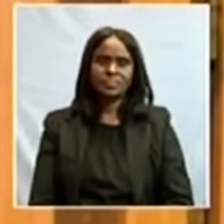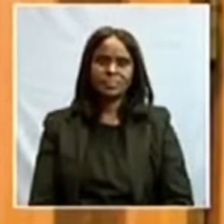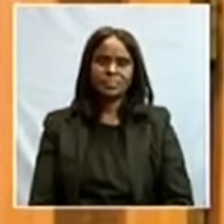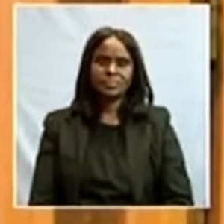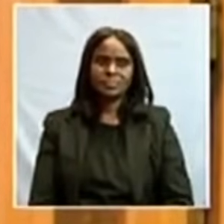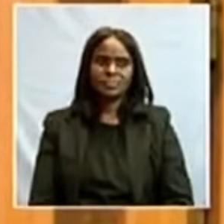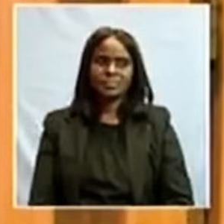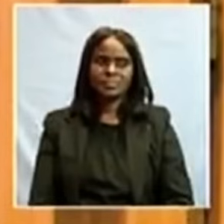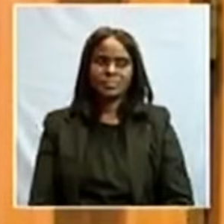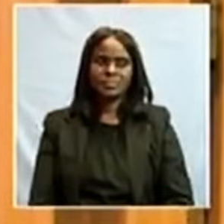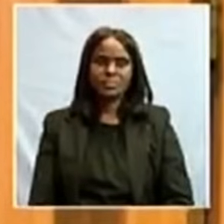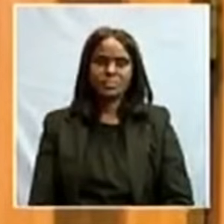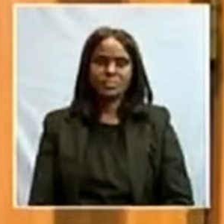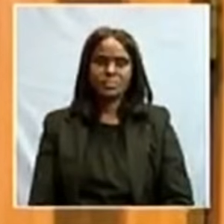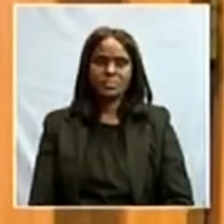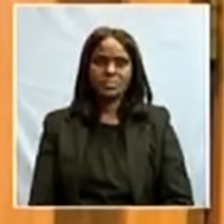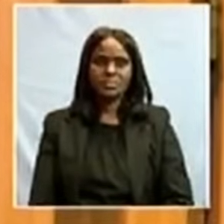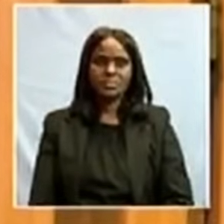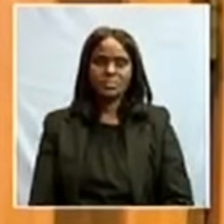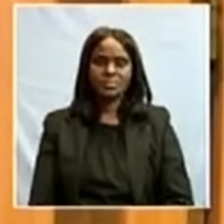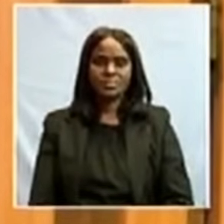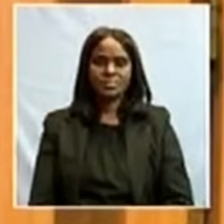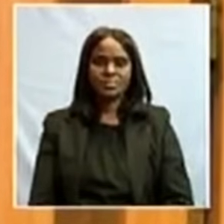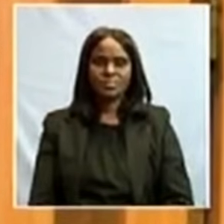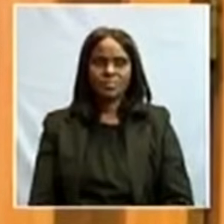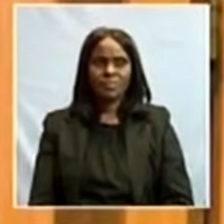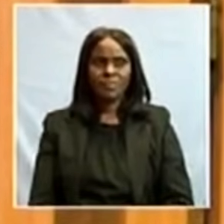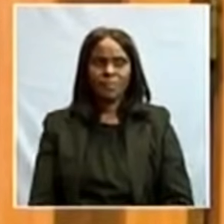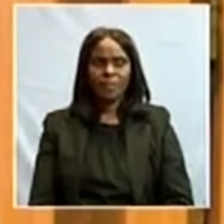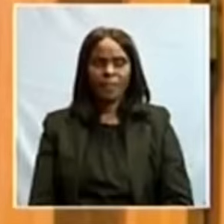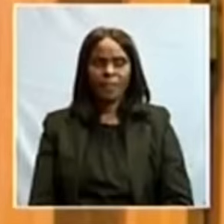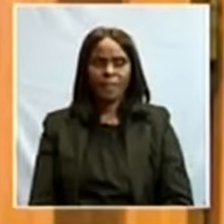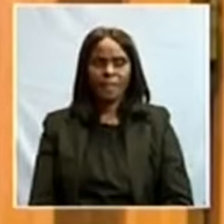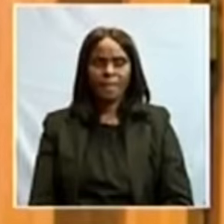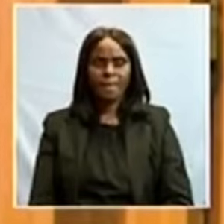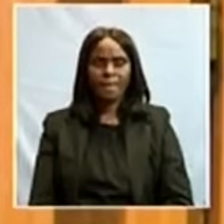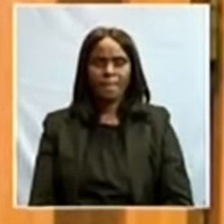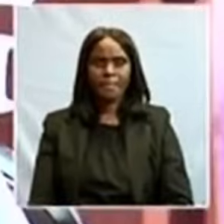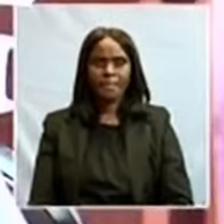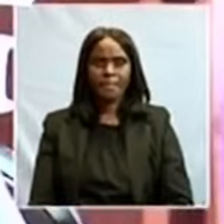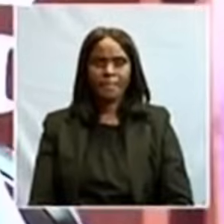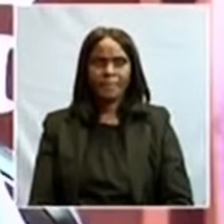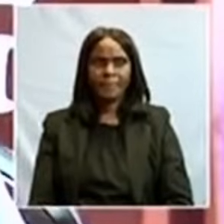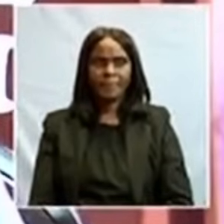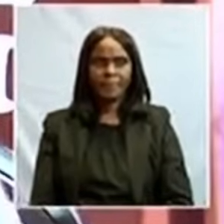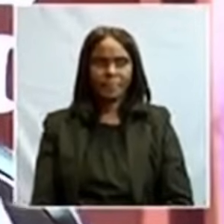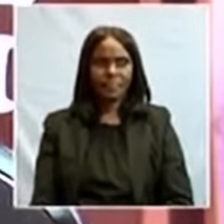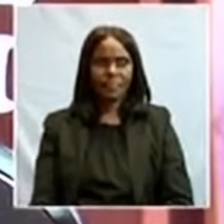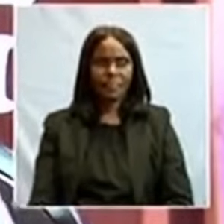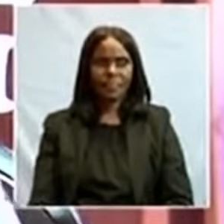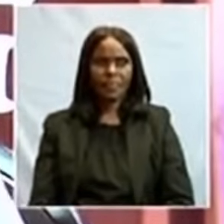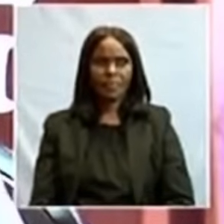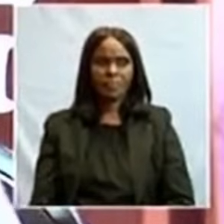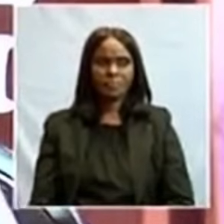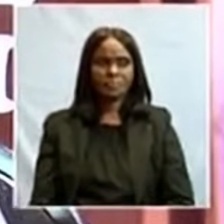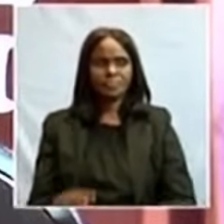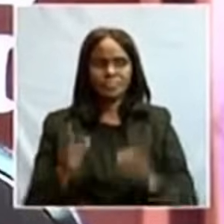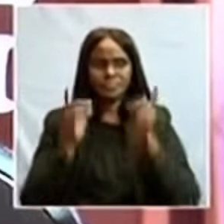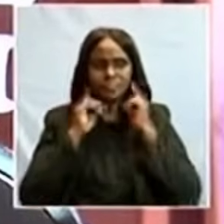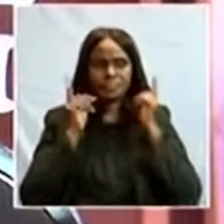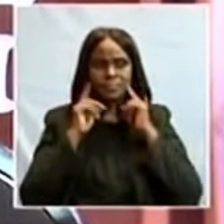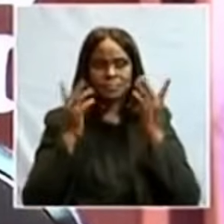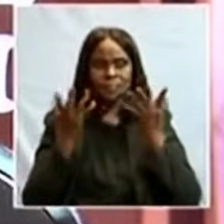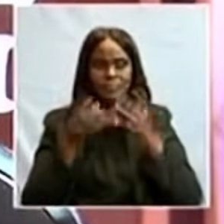at golden hours, Madam Speaker did make two announcements, and in the first announcement she did recognize the presence in the public gallery of a visitor